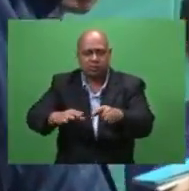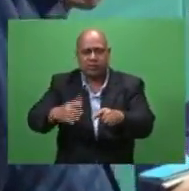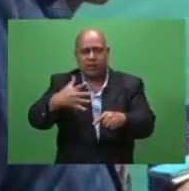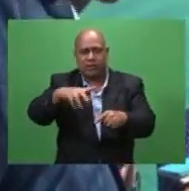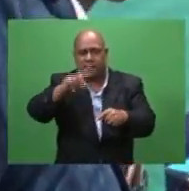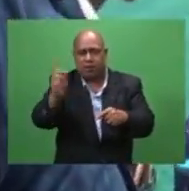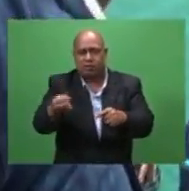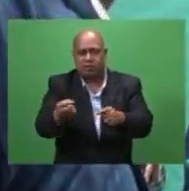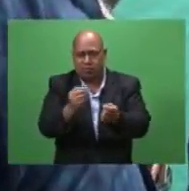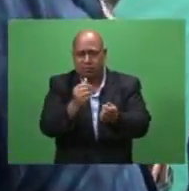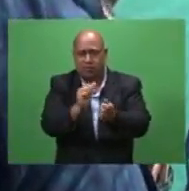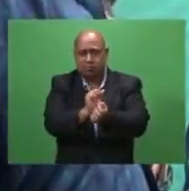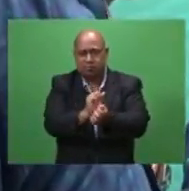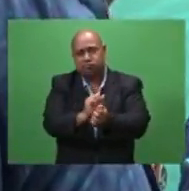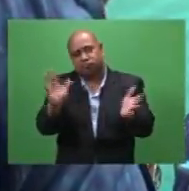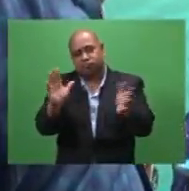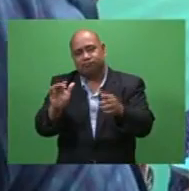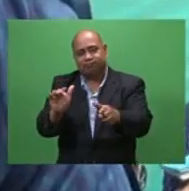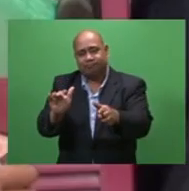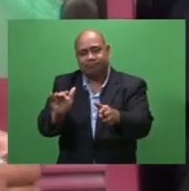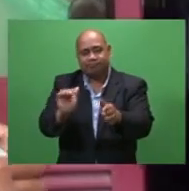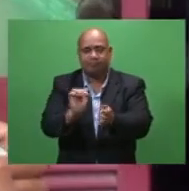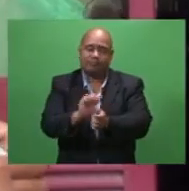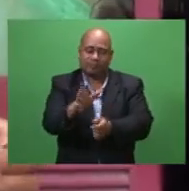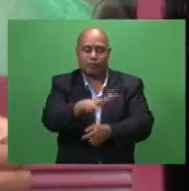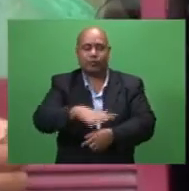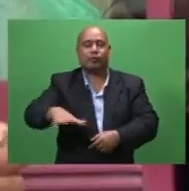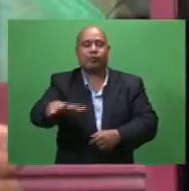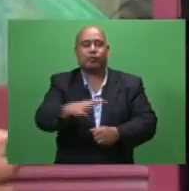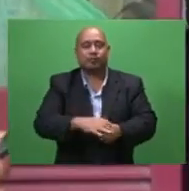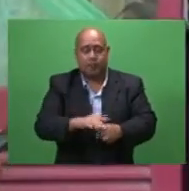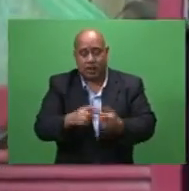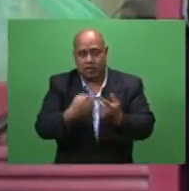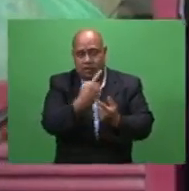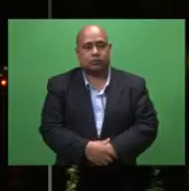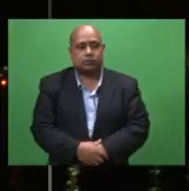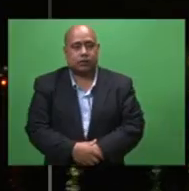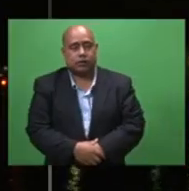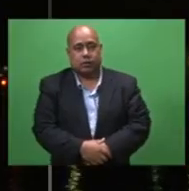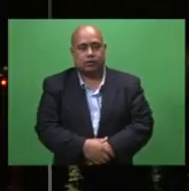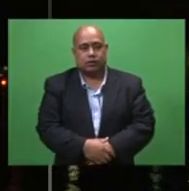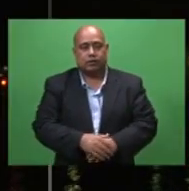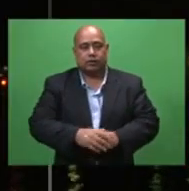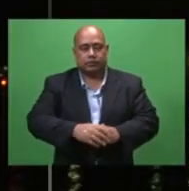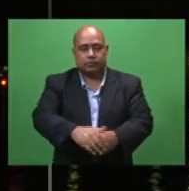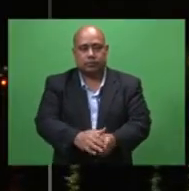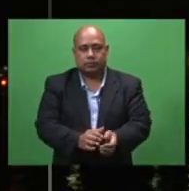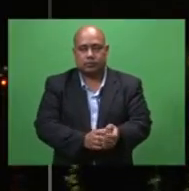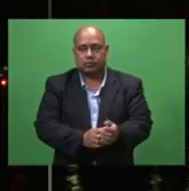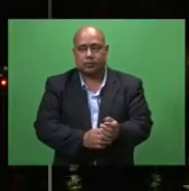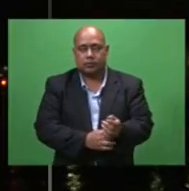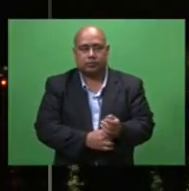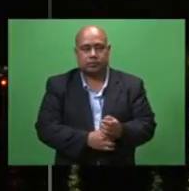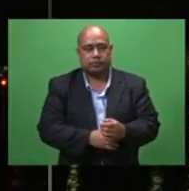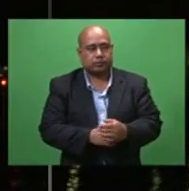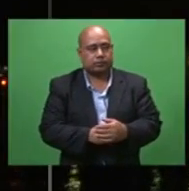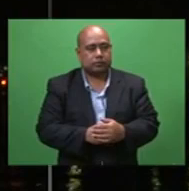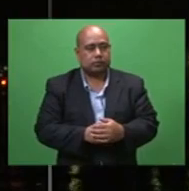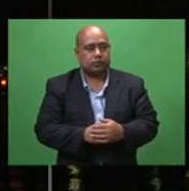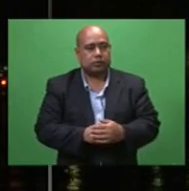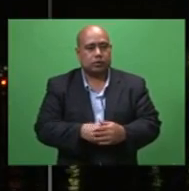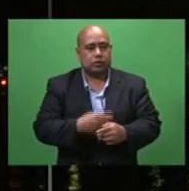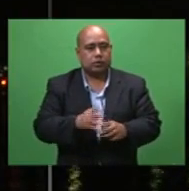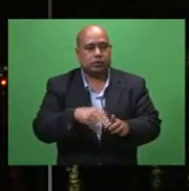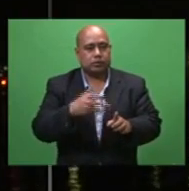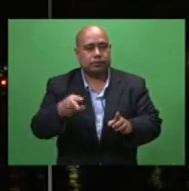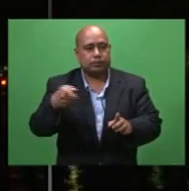is adjourned to the 23rd of June. Pranita Prakash, FBC News. Screening for COVID-19 has